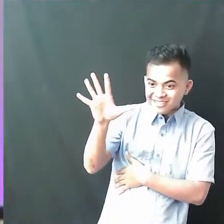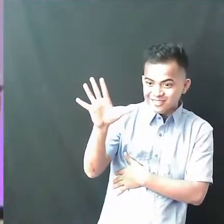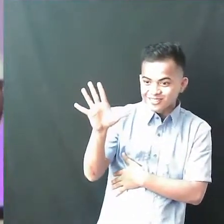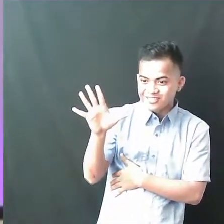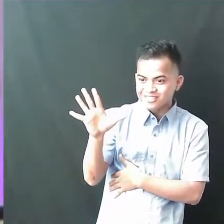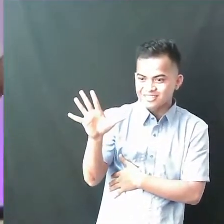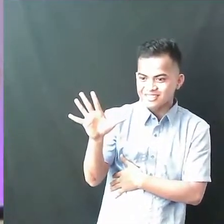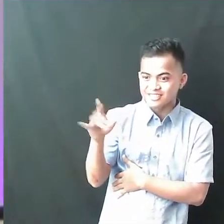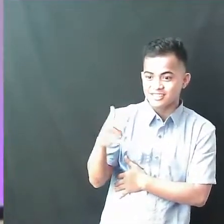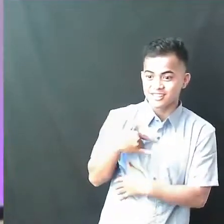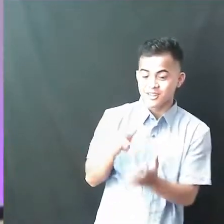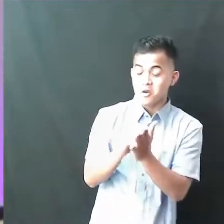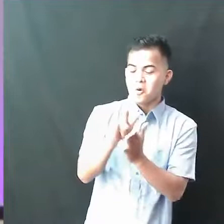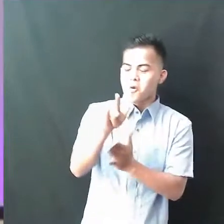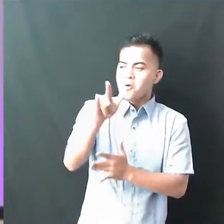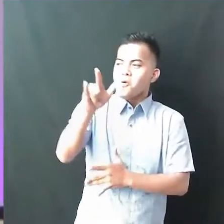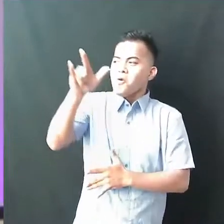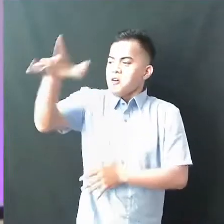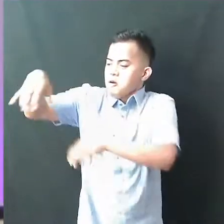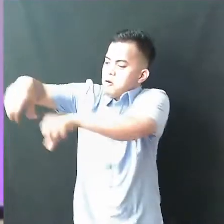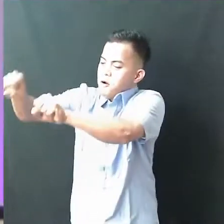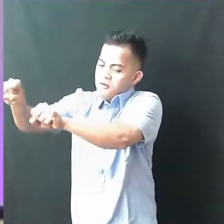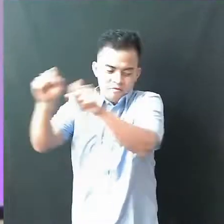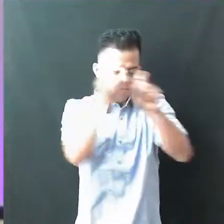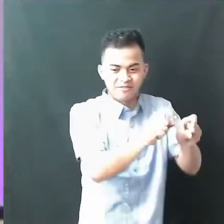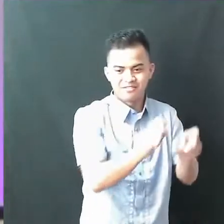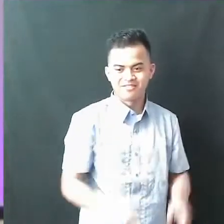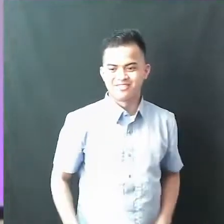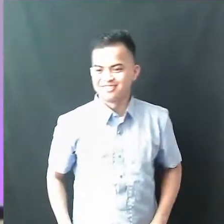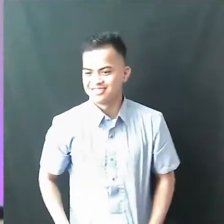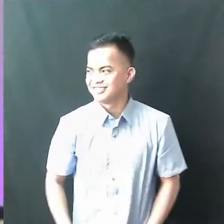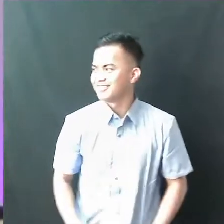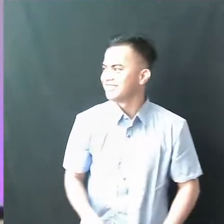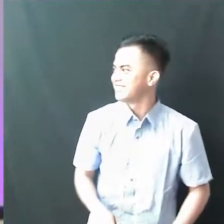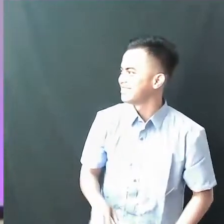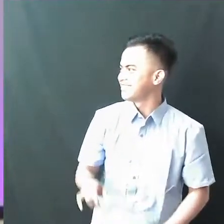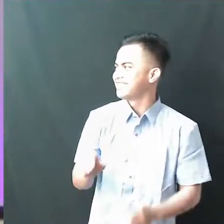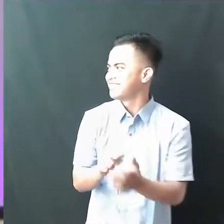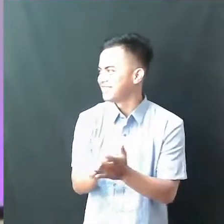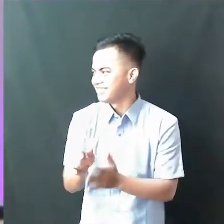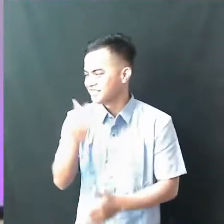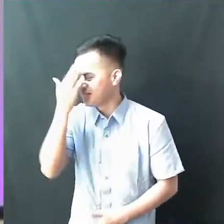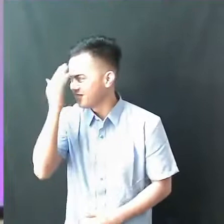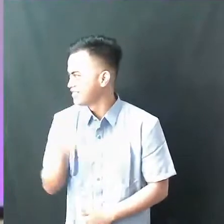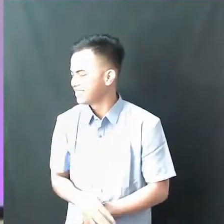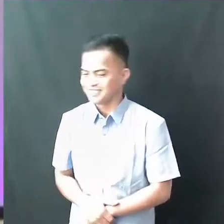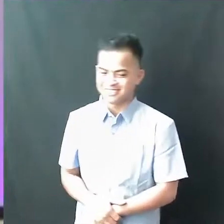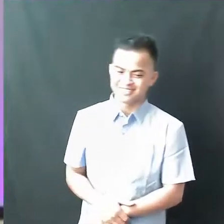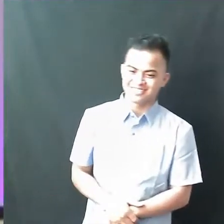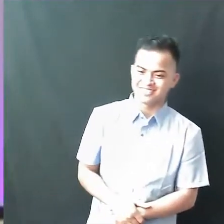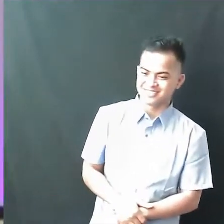I want to ask you this question, and I could have asked it in lockdown. Maybe I did, anyway.